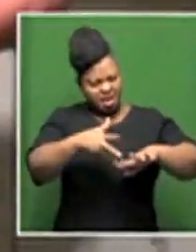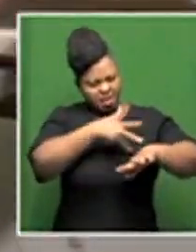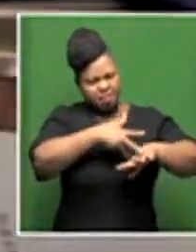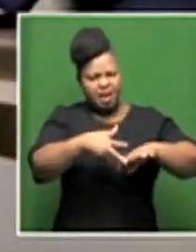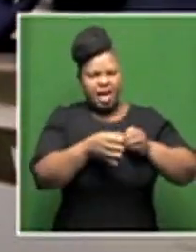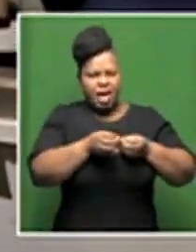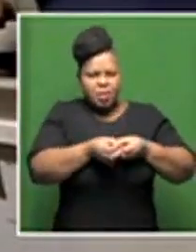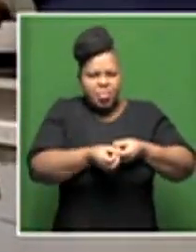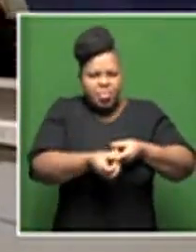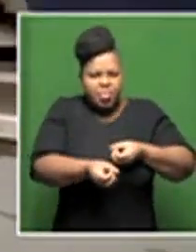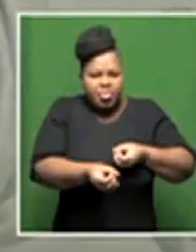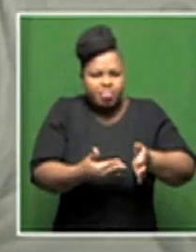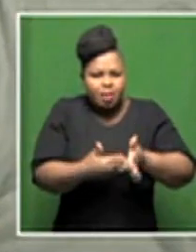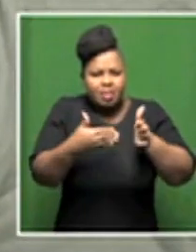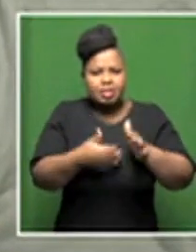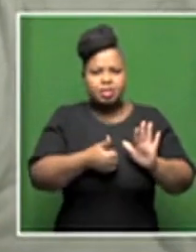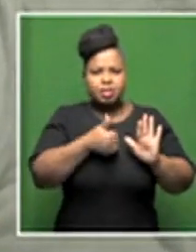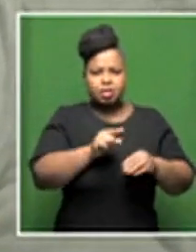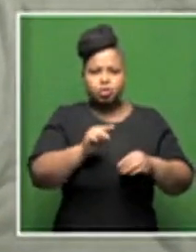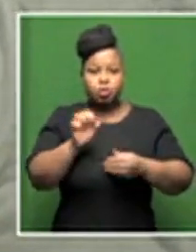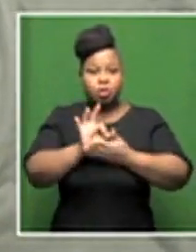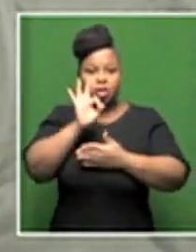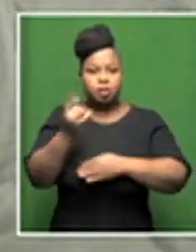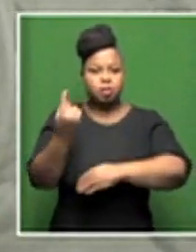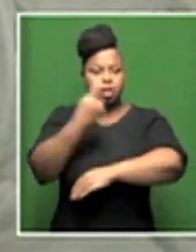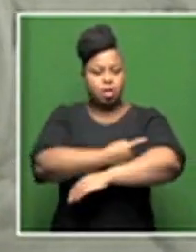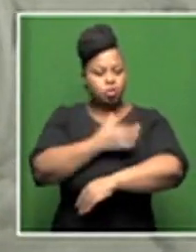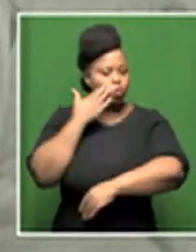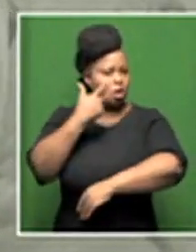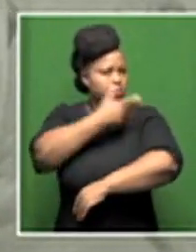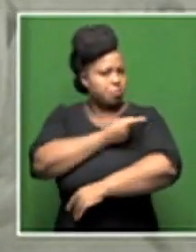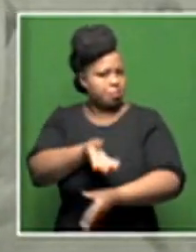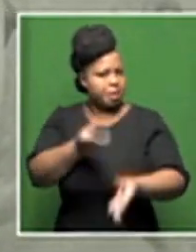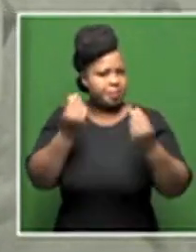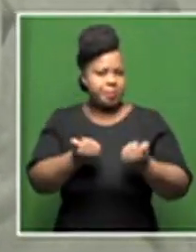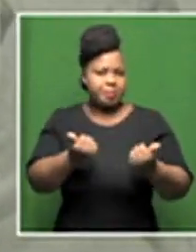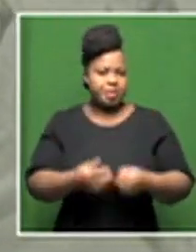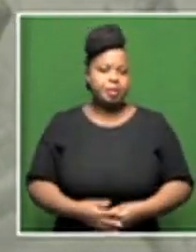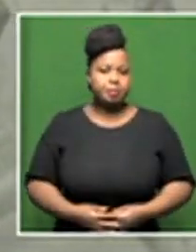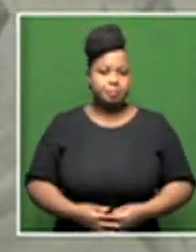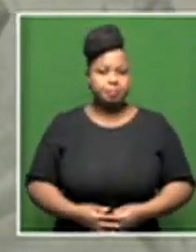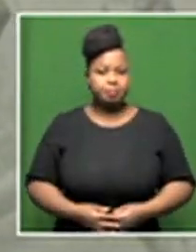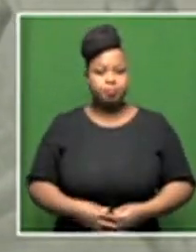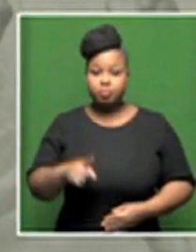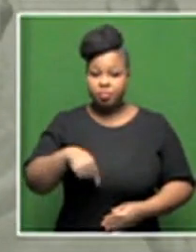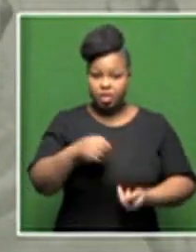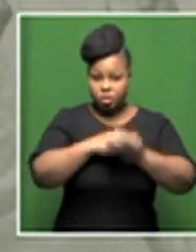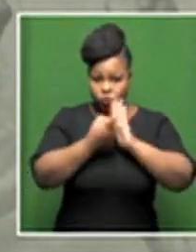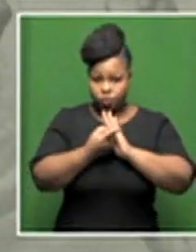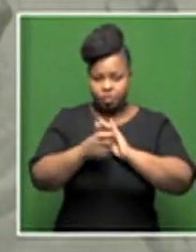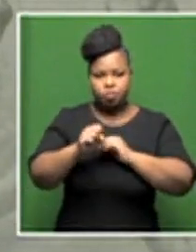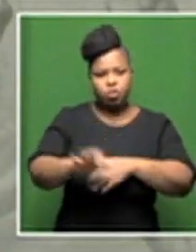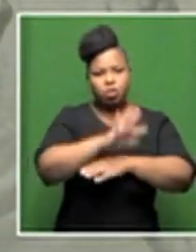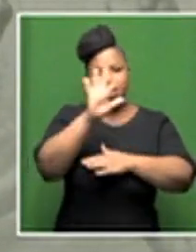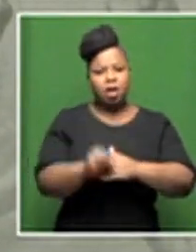blood clot 6 to 13 days after the Johnson & Johnson vaccine was administered. This week, South